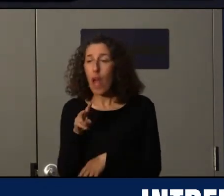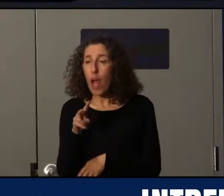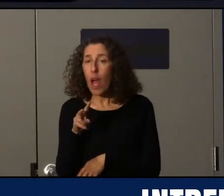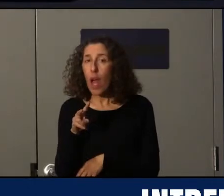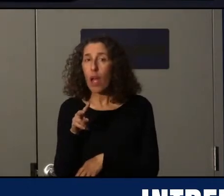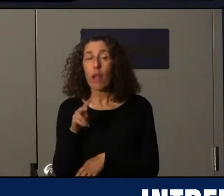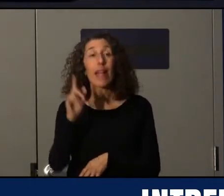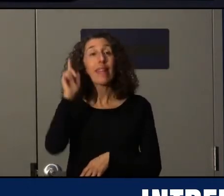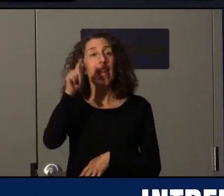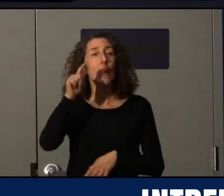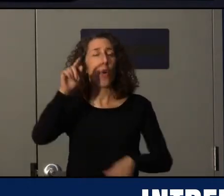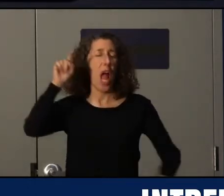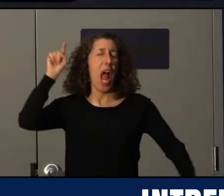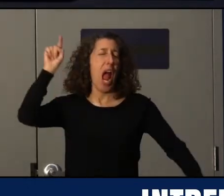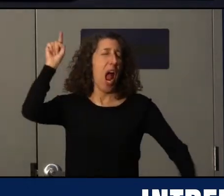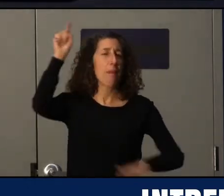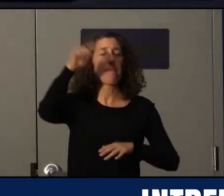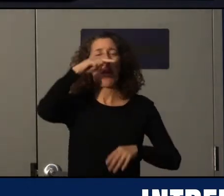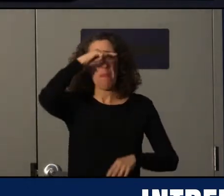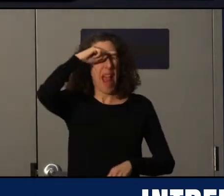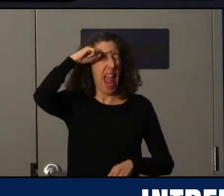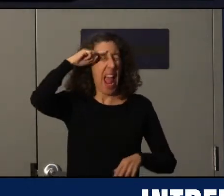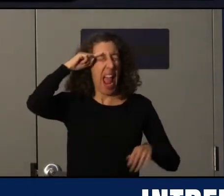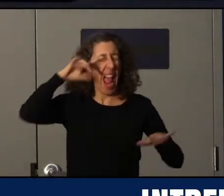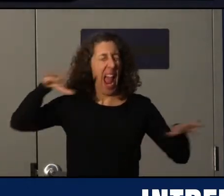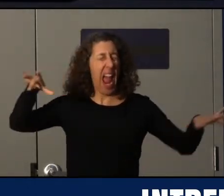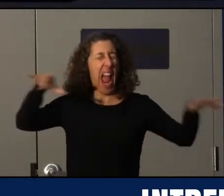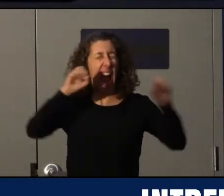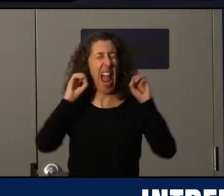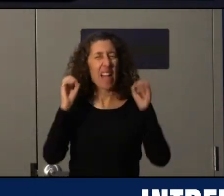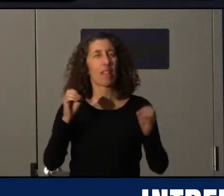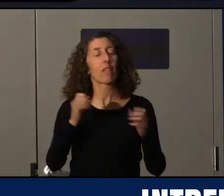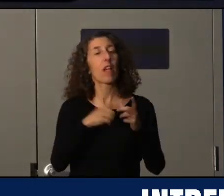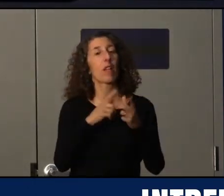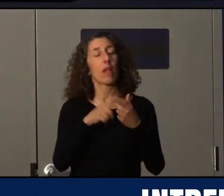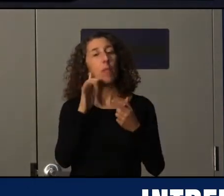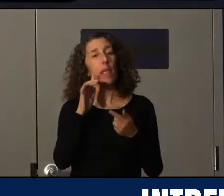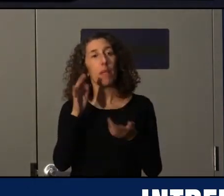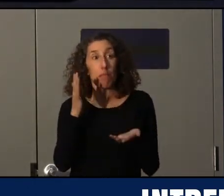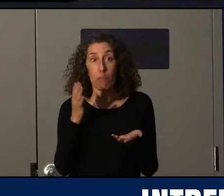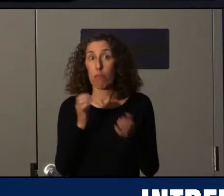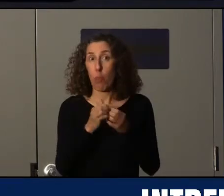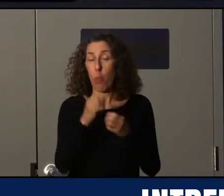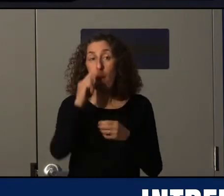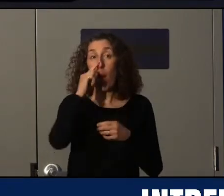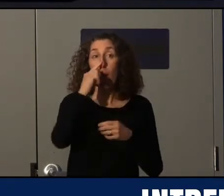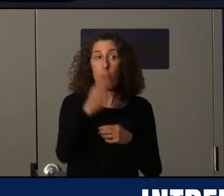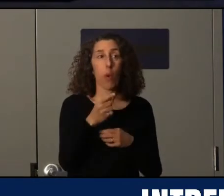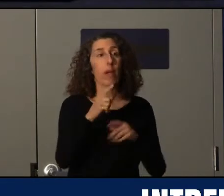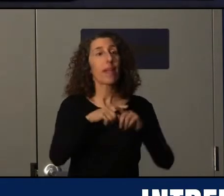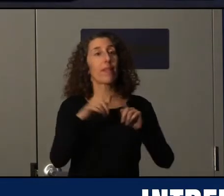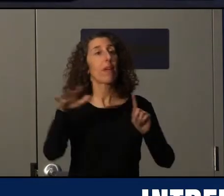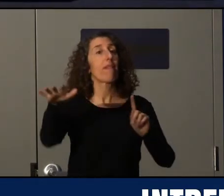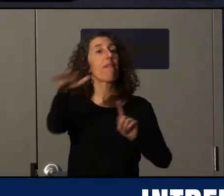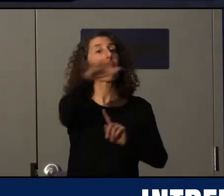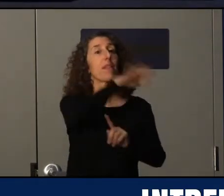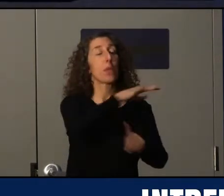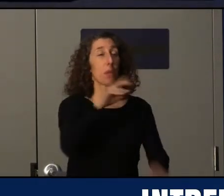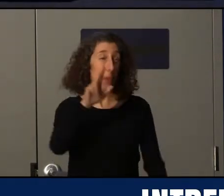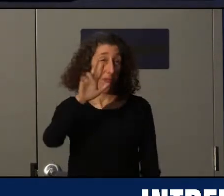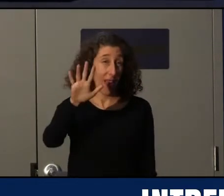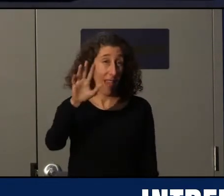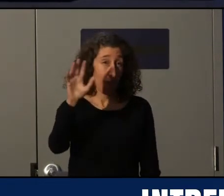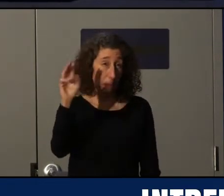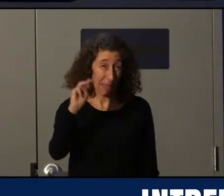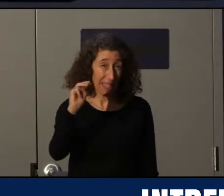like having to put the bathroom into the bulkhead of the spacecraft. And so I think this whole idea of art and creativity